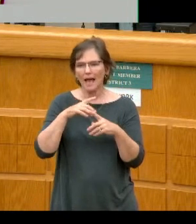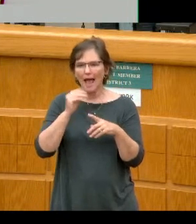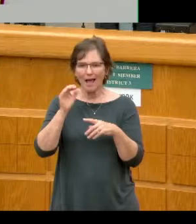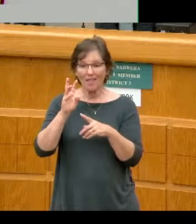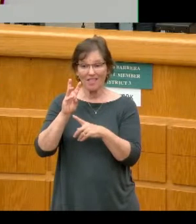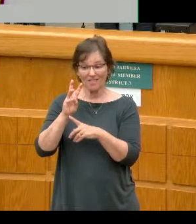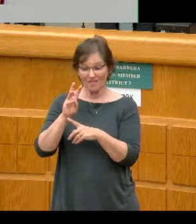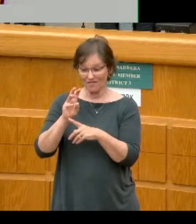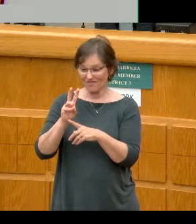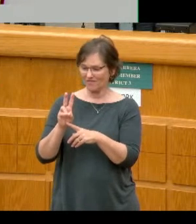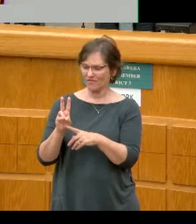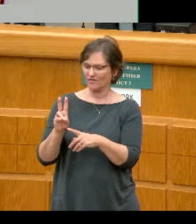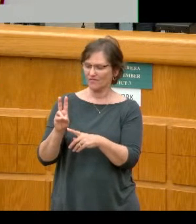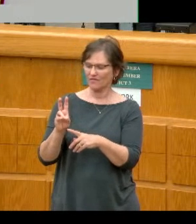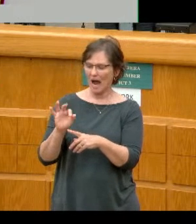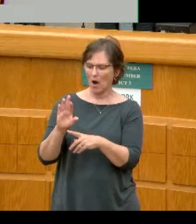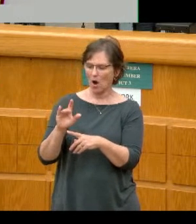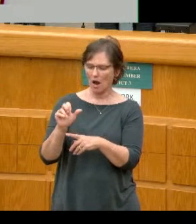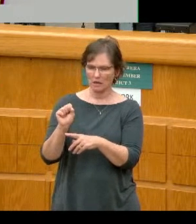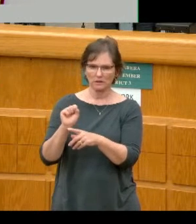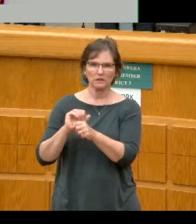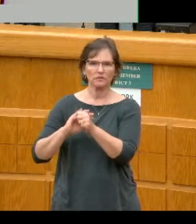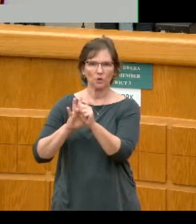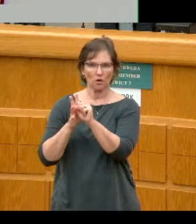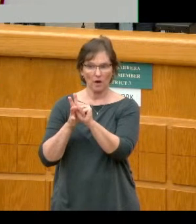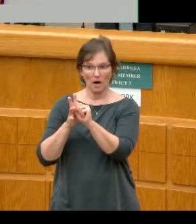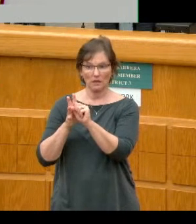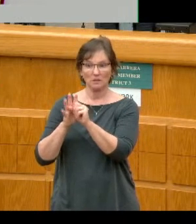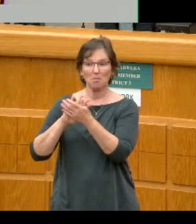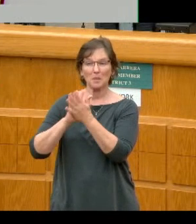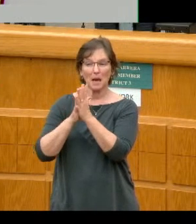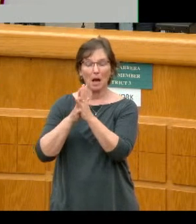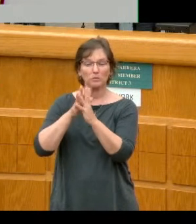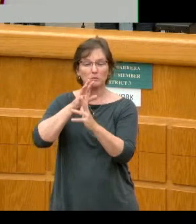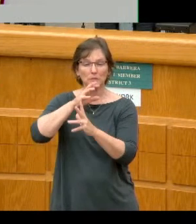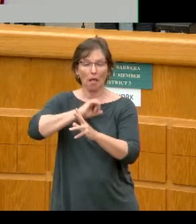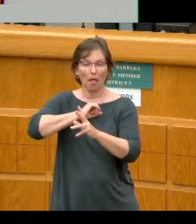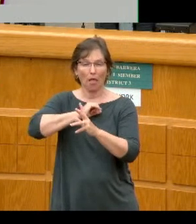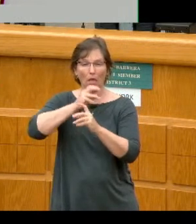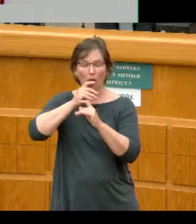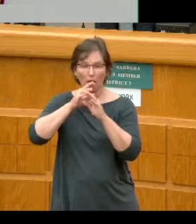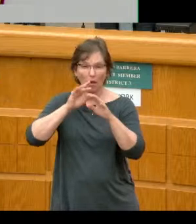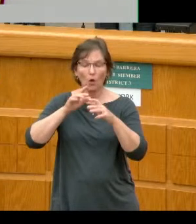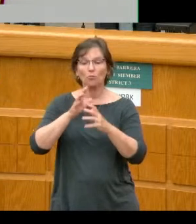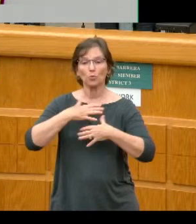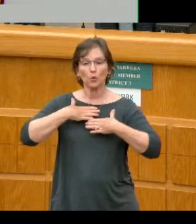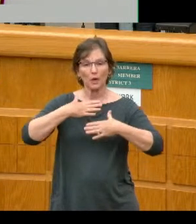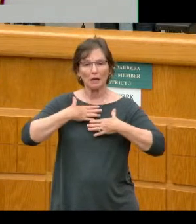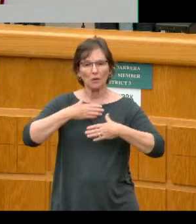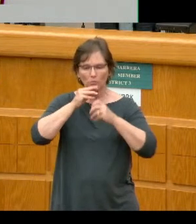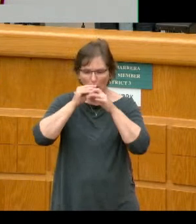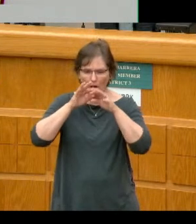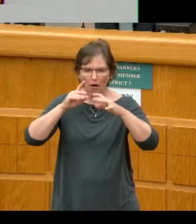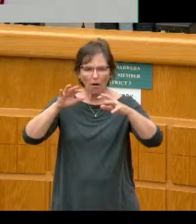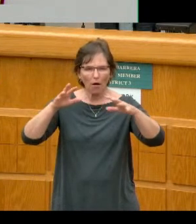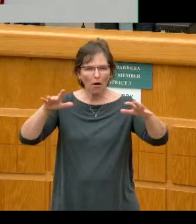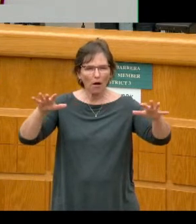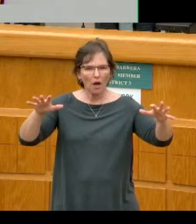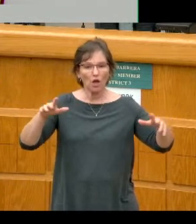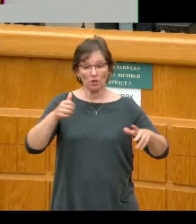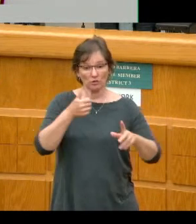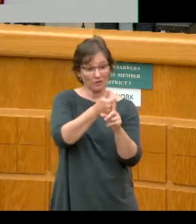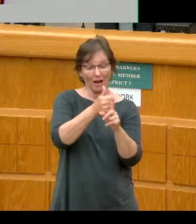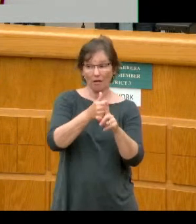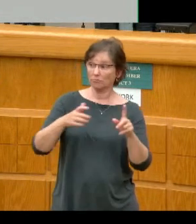it from restaurants and big box stores. If you're inside for a long time, the virus is airborne. It's aerosolized. It